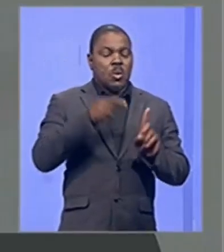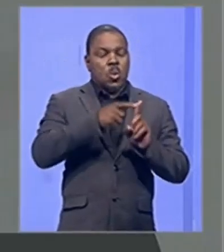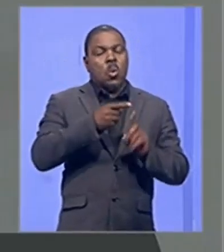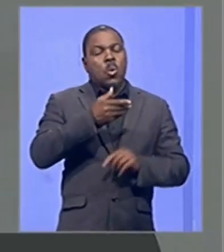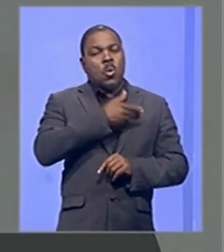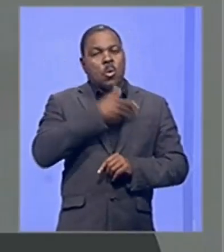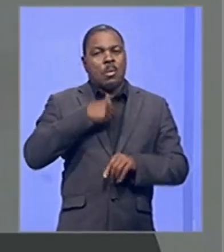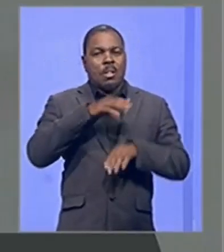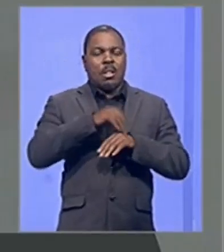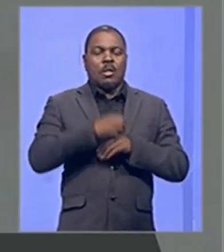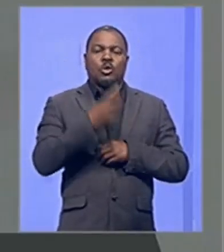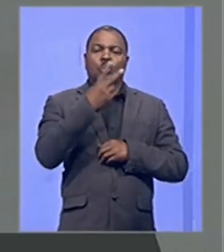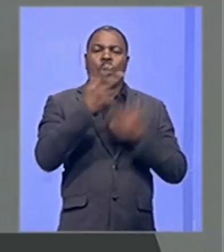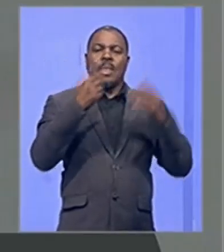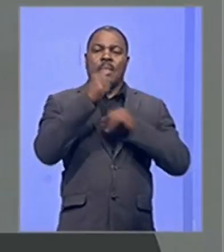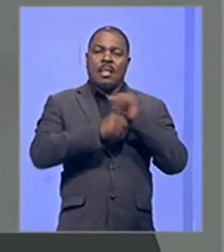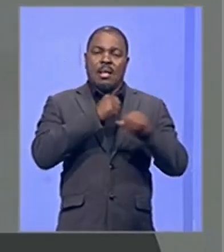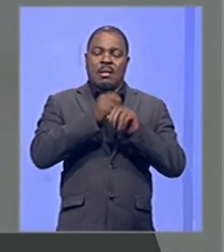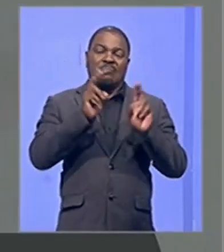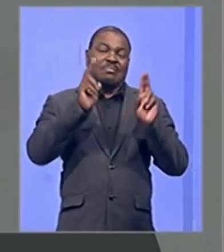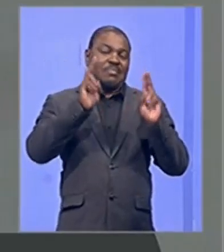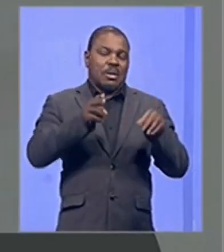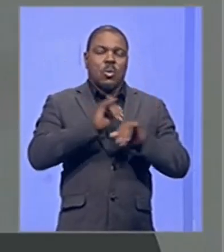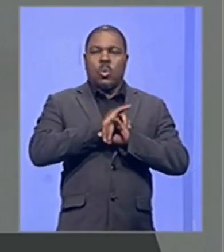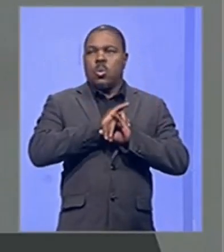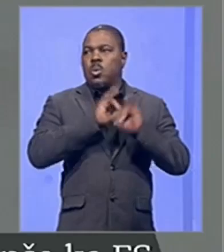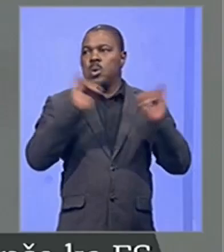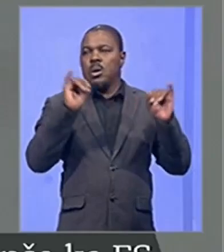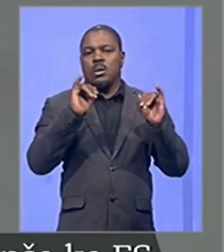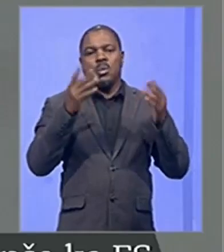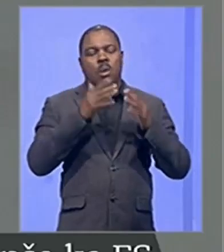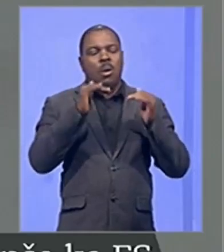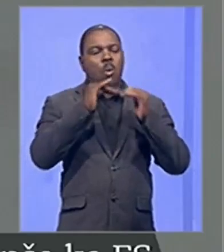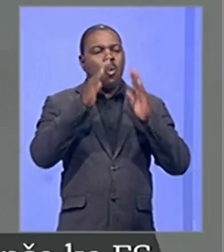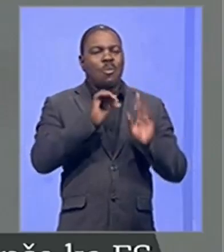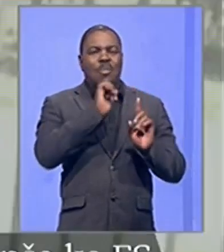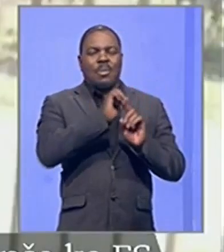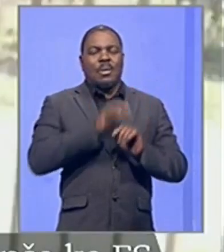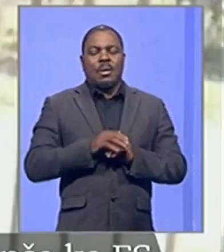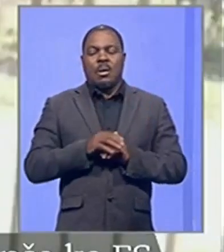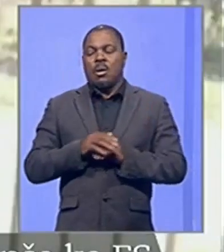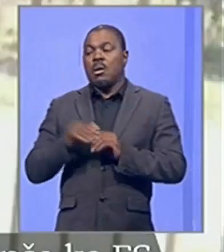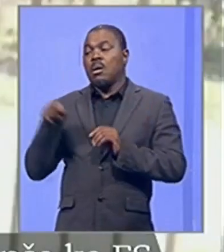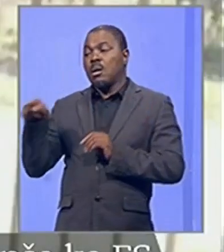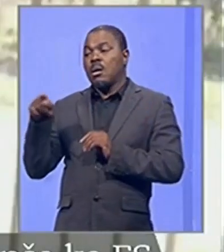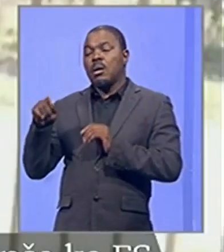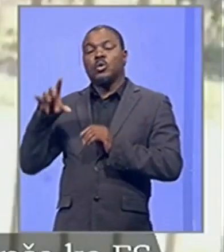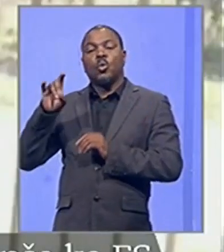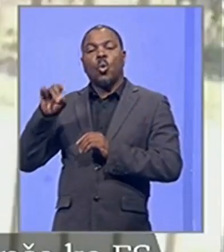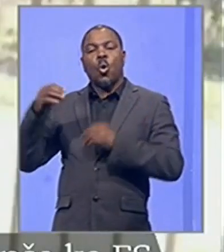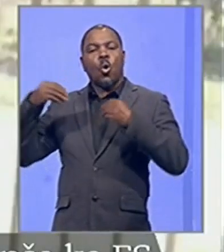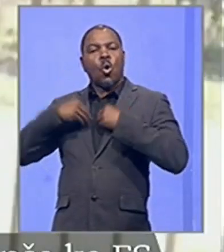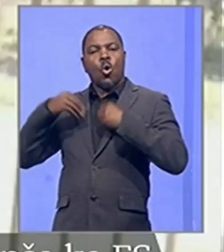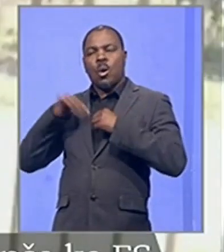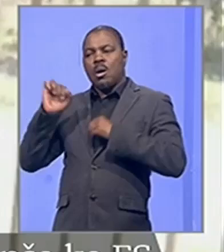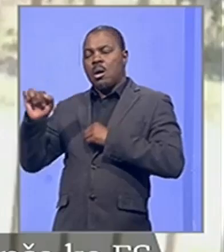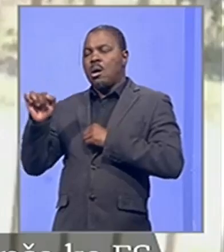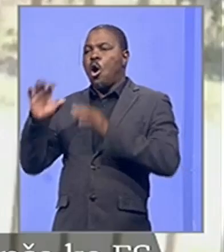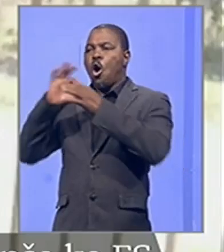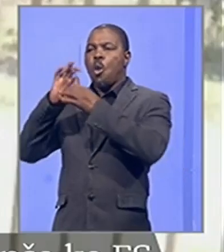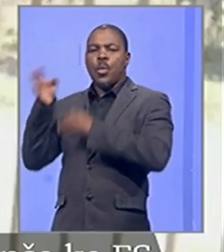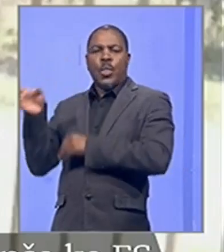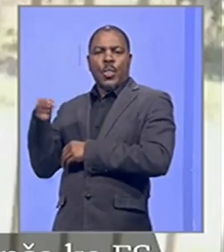e 28 o ile a bolawa kgošoro a lelapeng. Mondimpša tše tša di-pitbull o be a se kgona ge